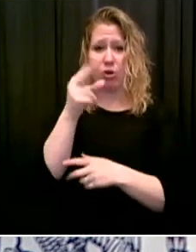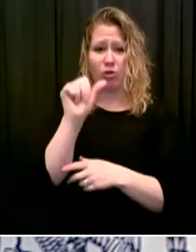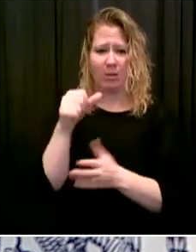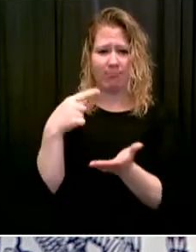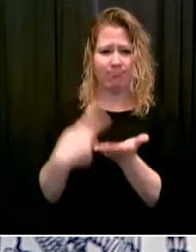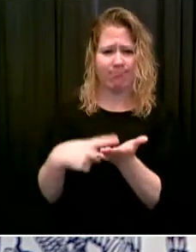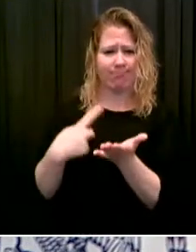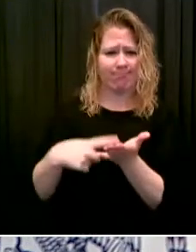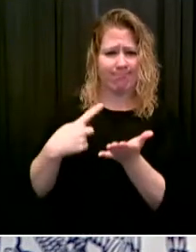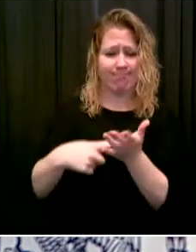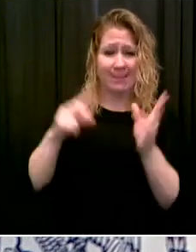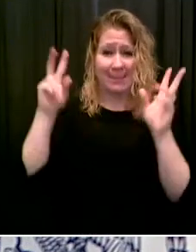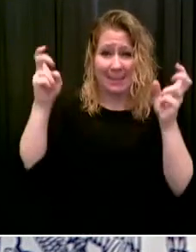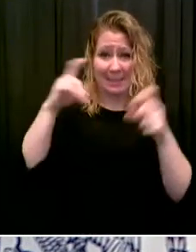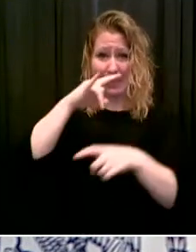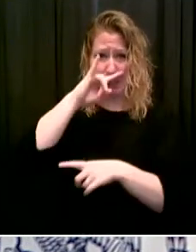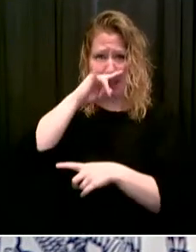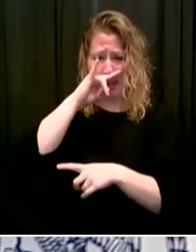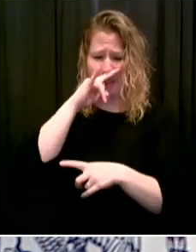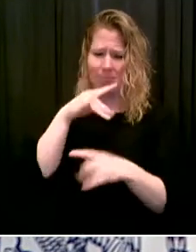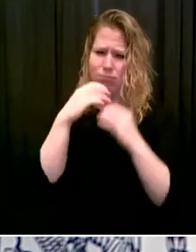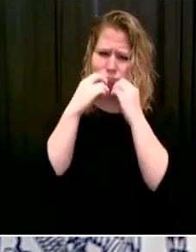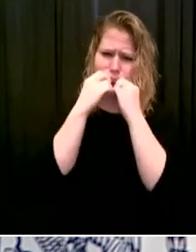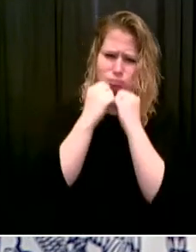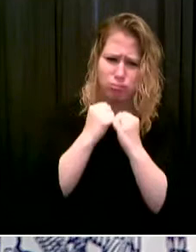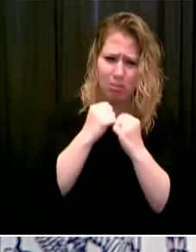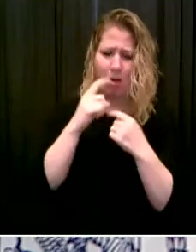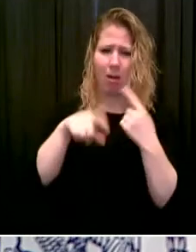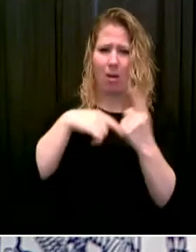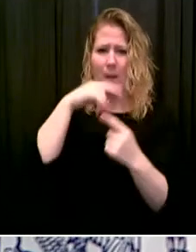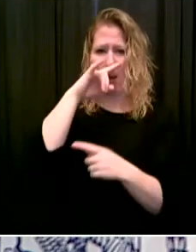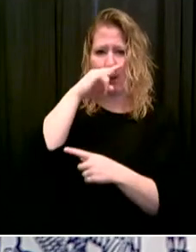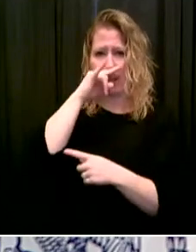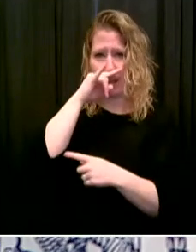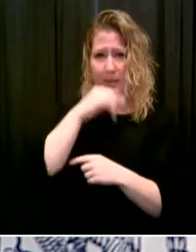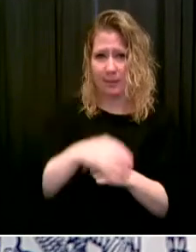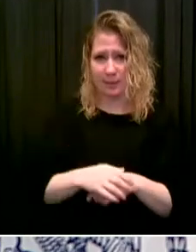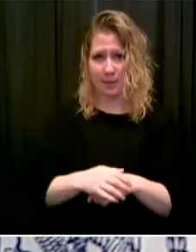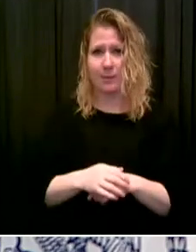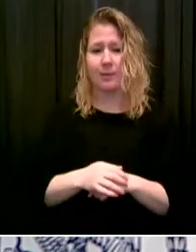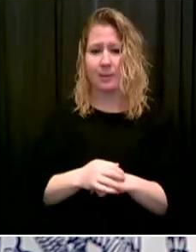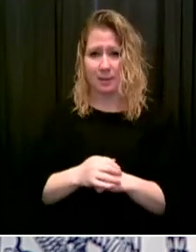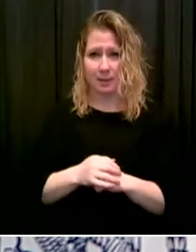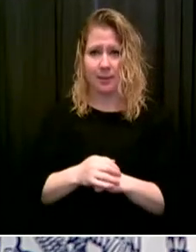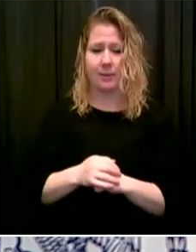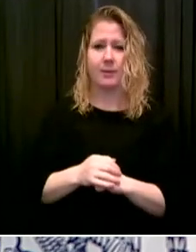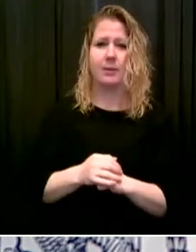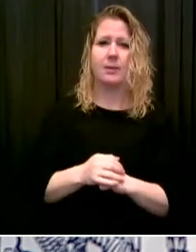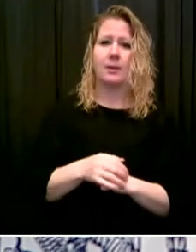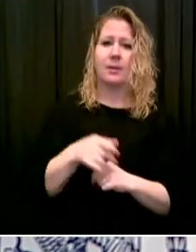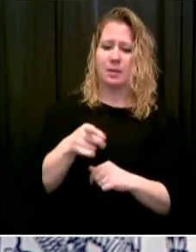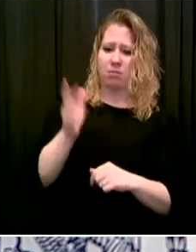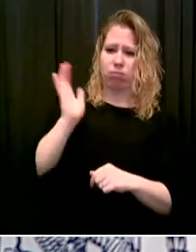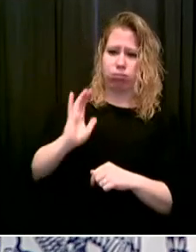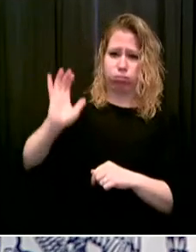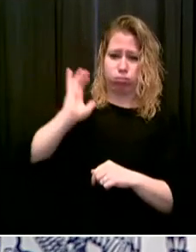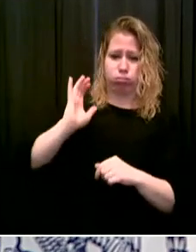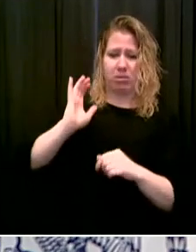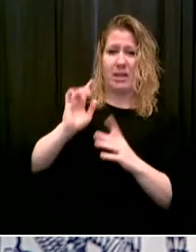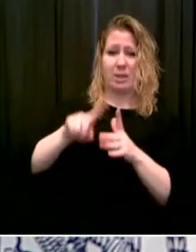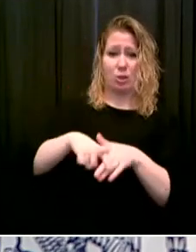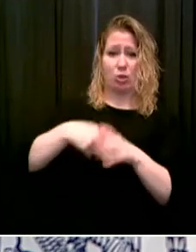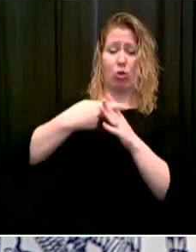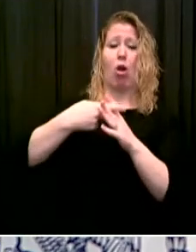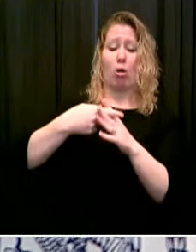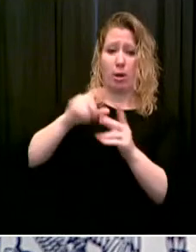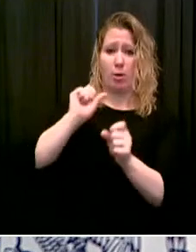passion about the difference between encountering a young person after some real problems had occurred in their life, and